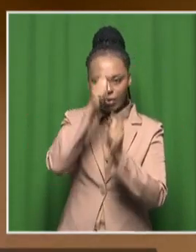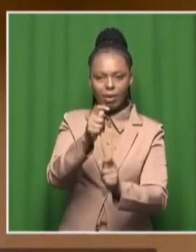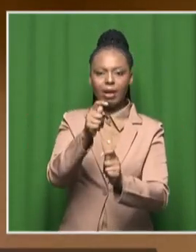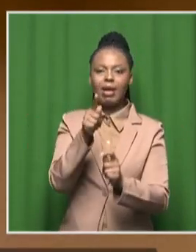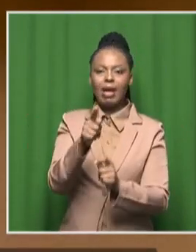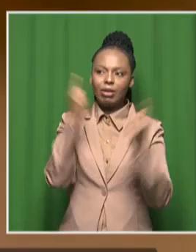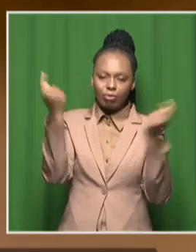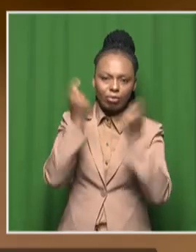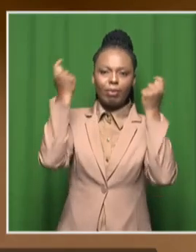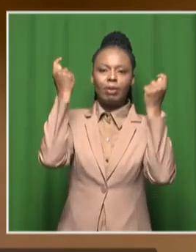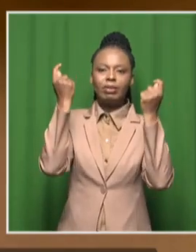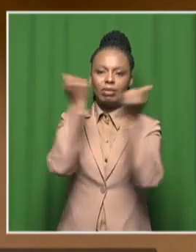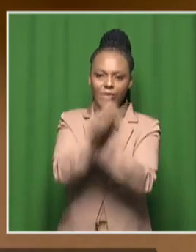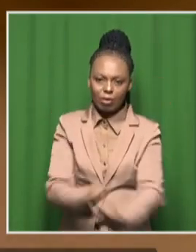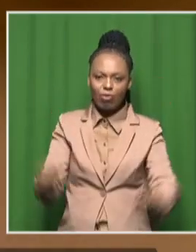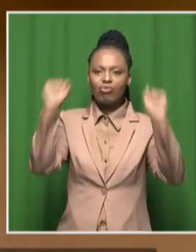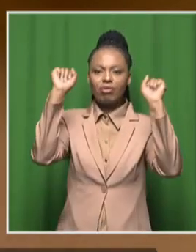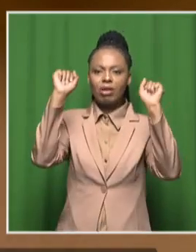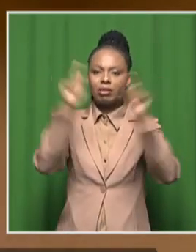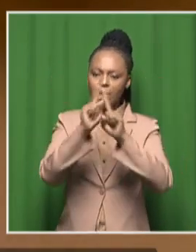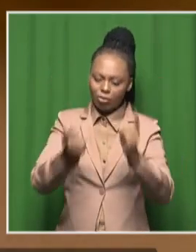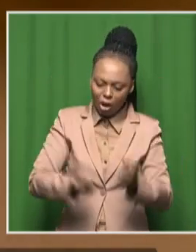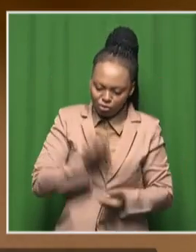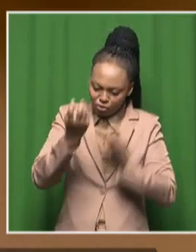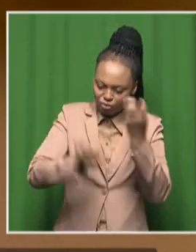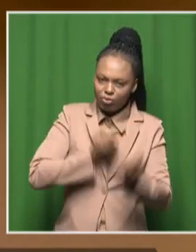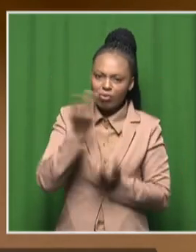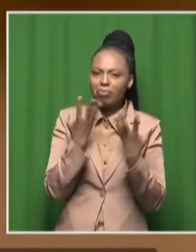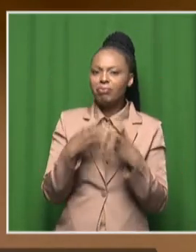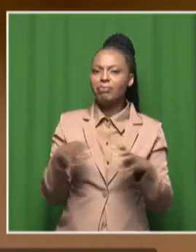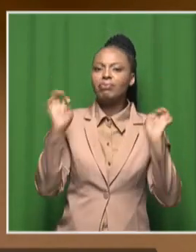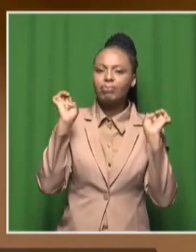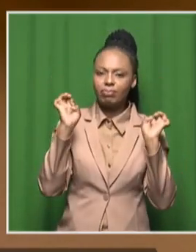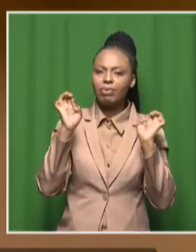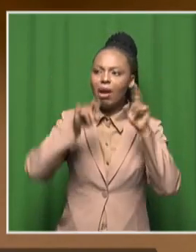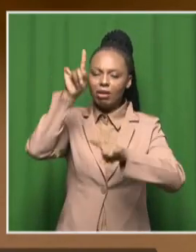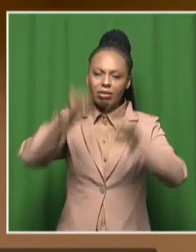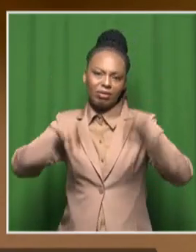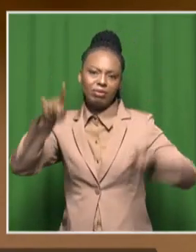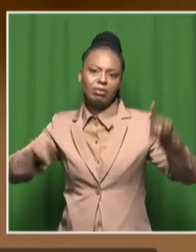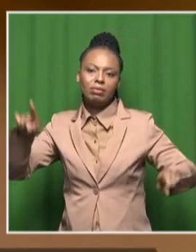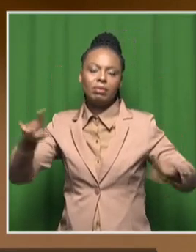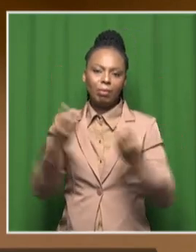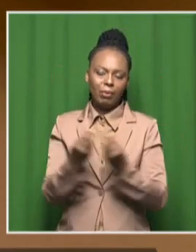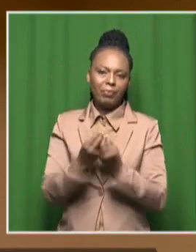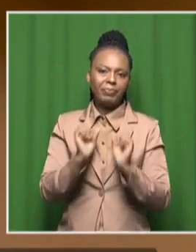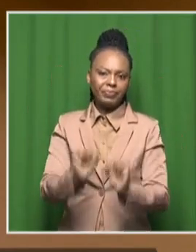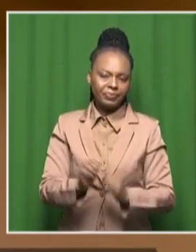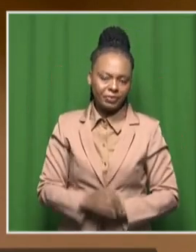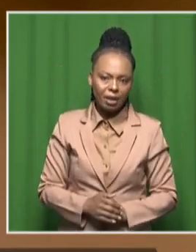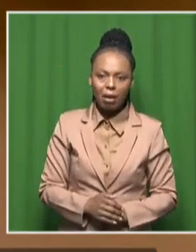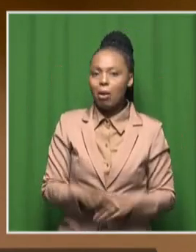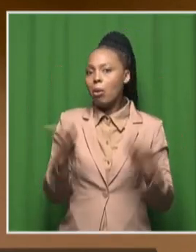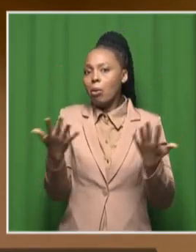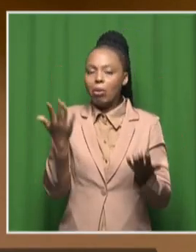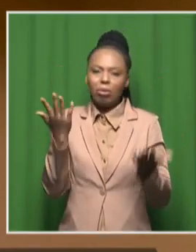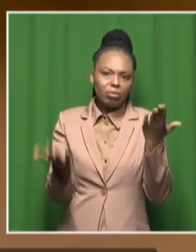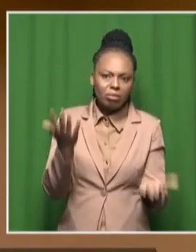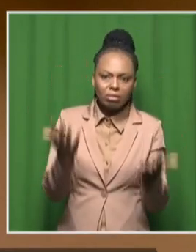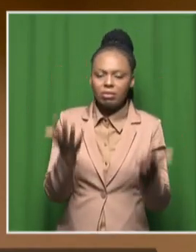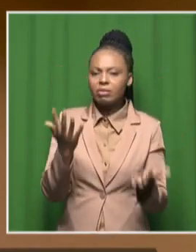democracy as an expression of a diversity of views. And so unless you are part